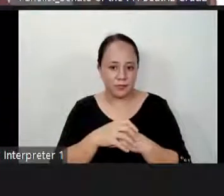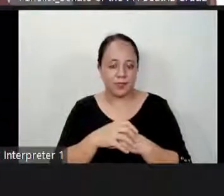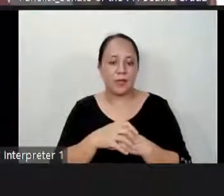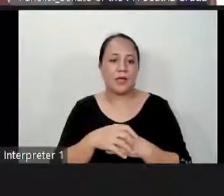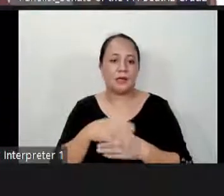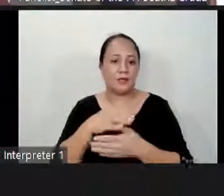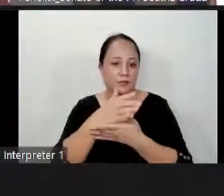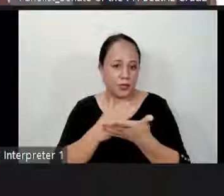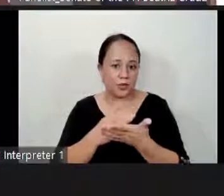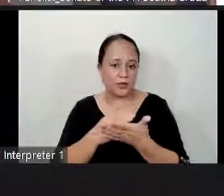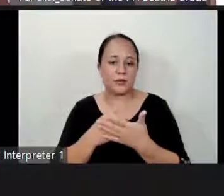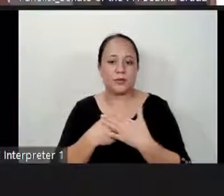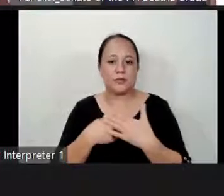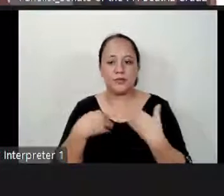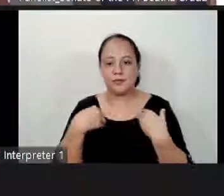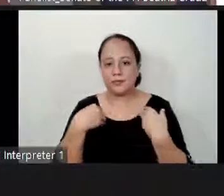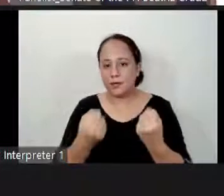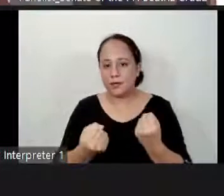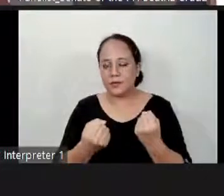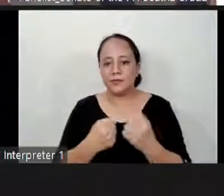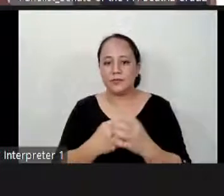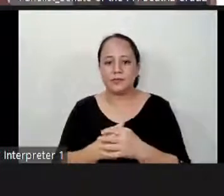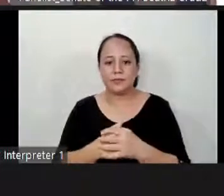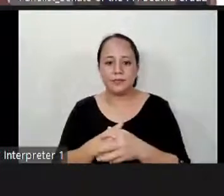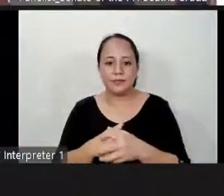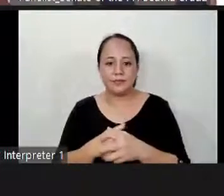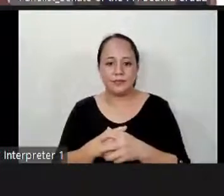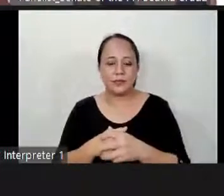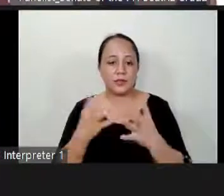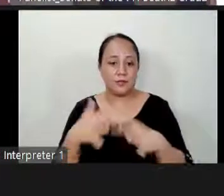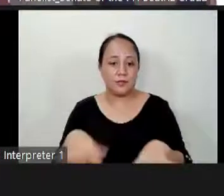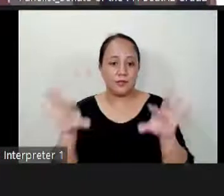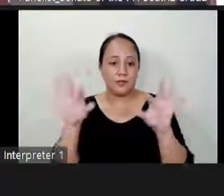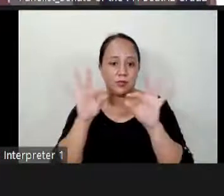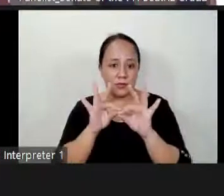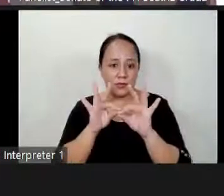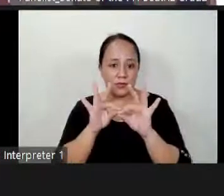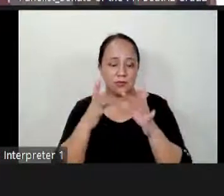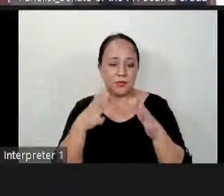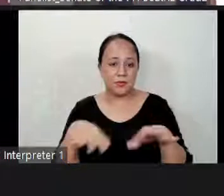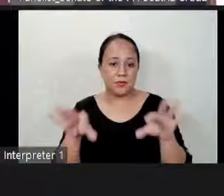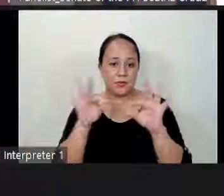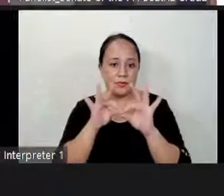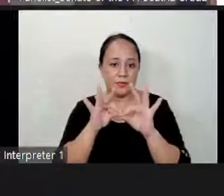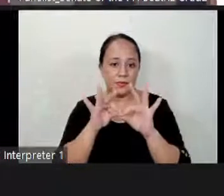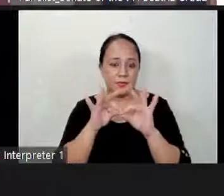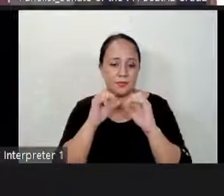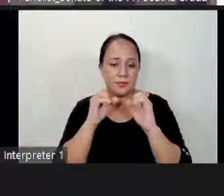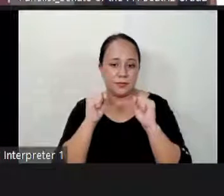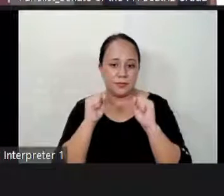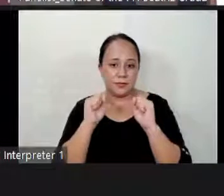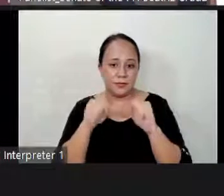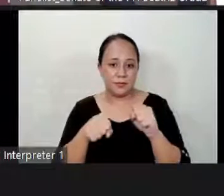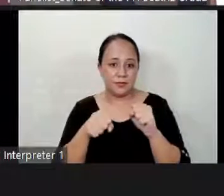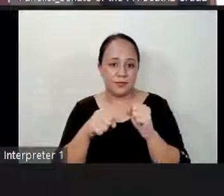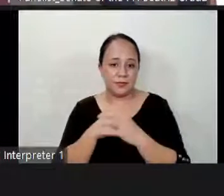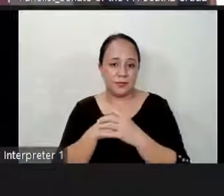portion of health, no? And what's important is we enable the